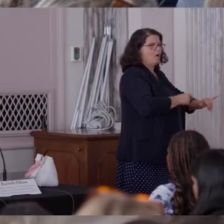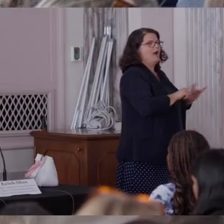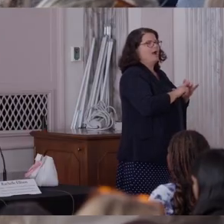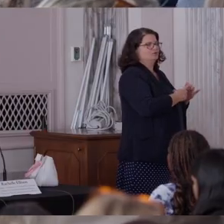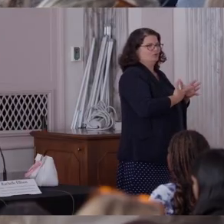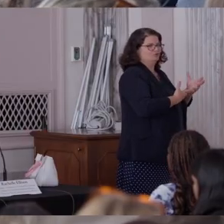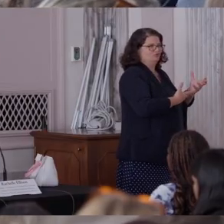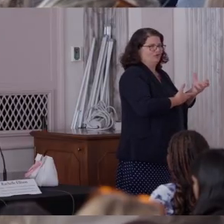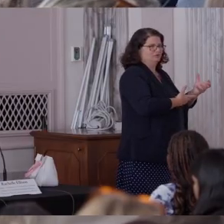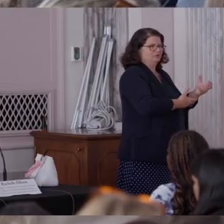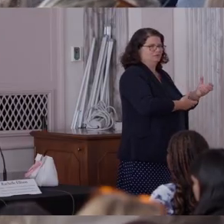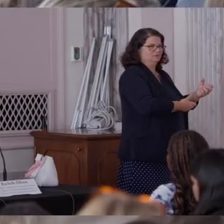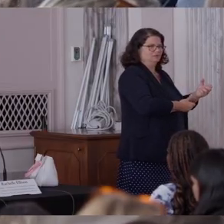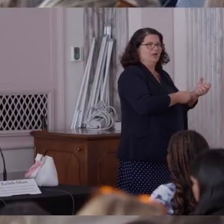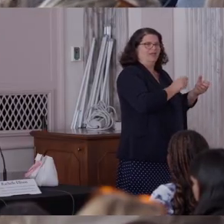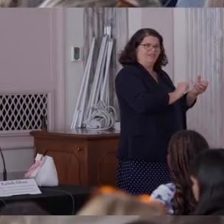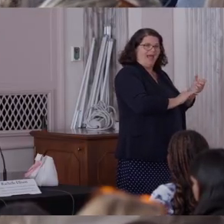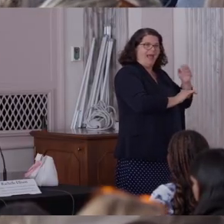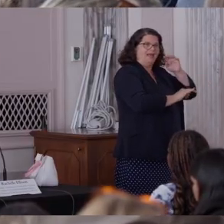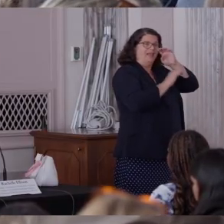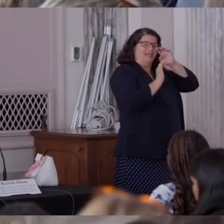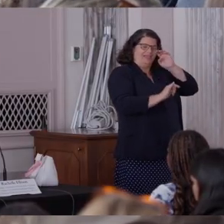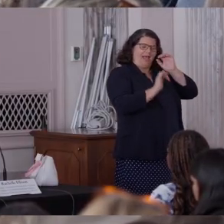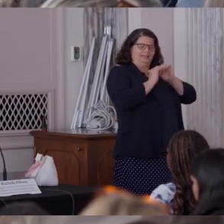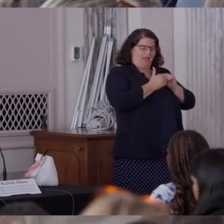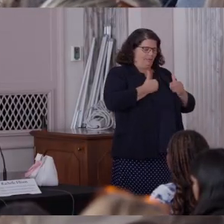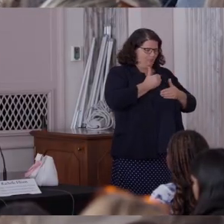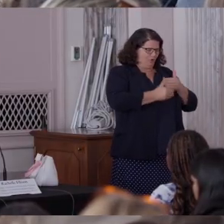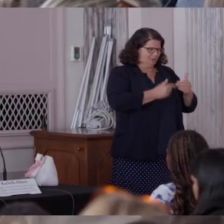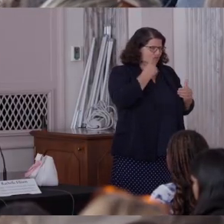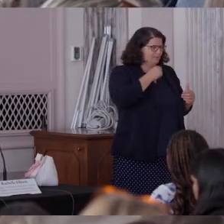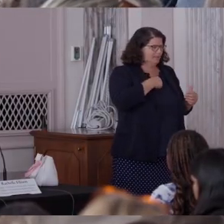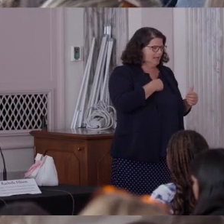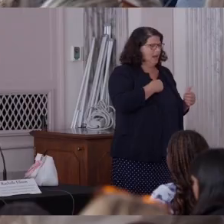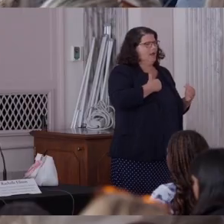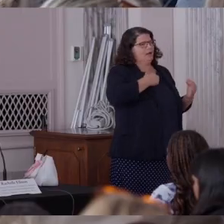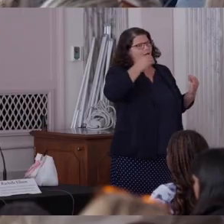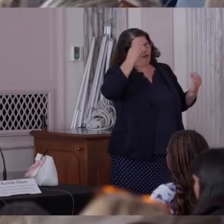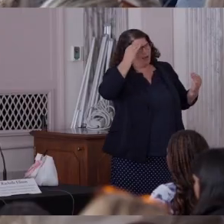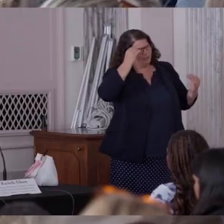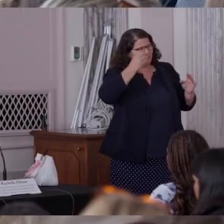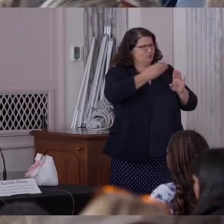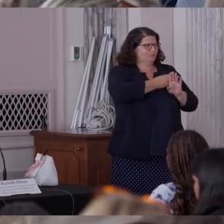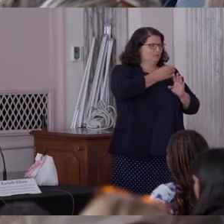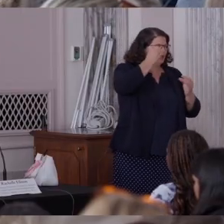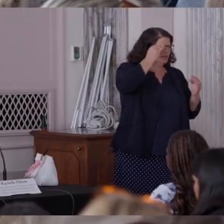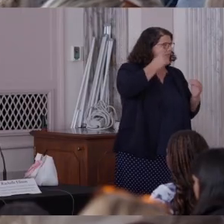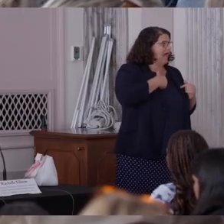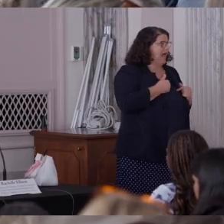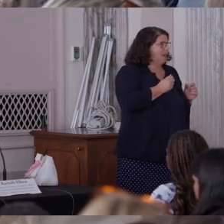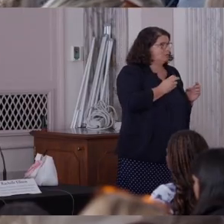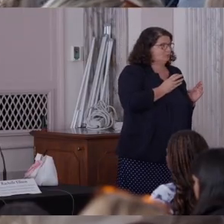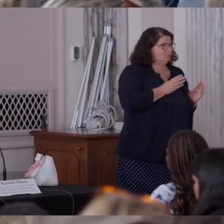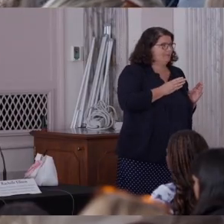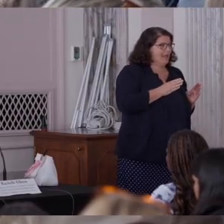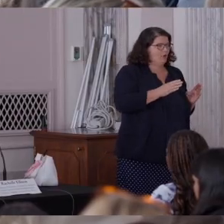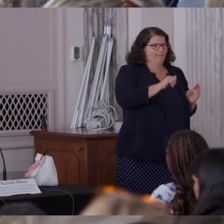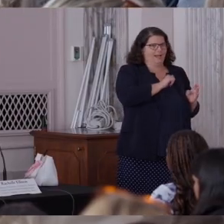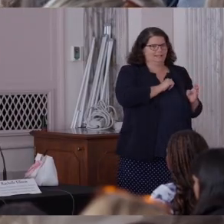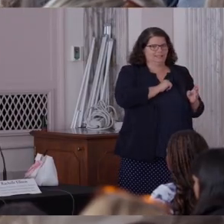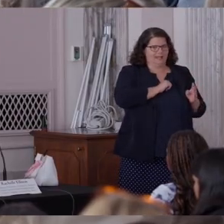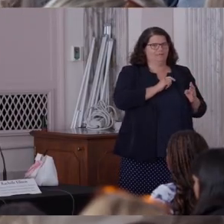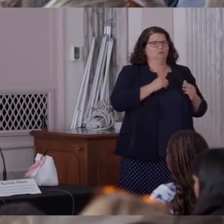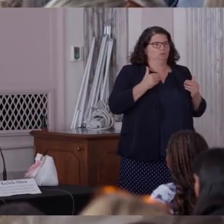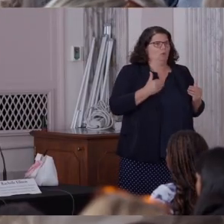come into the process for me. You know, the pre-contemplation, contemplation. I was preparing myself to do